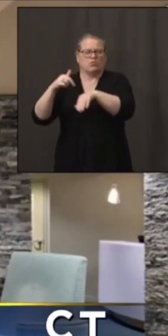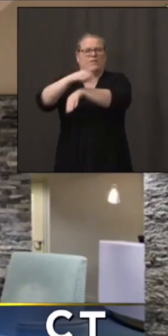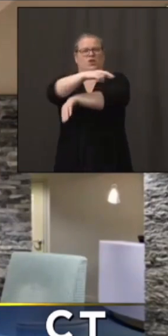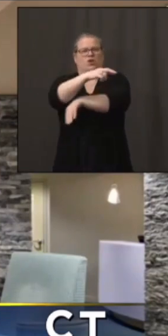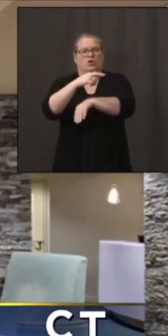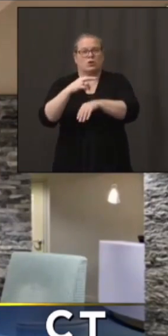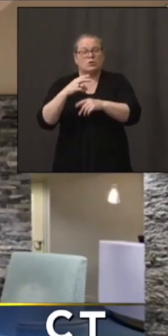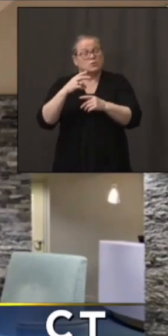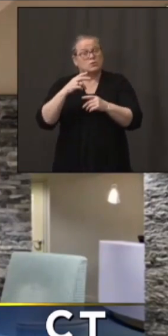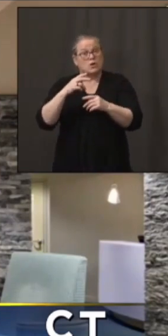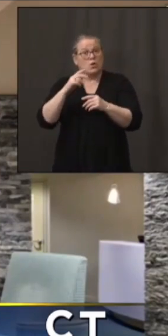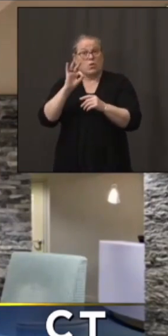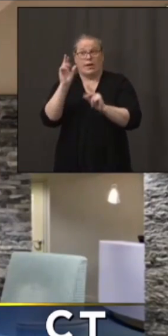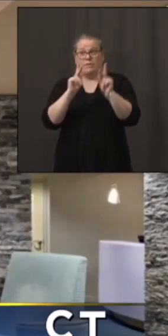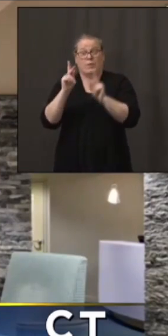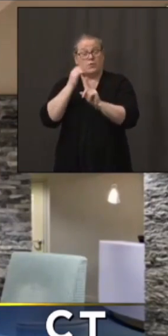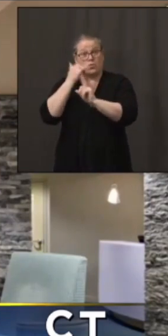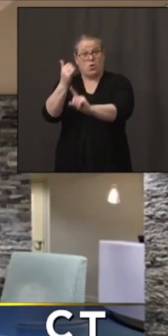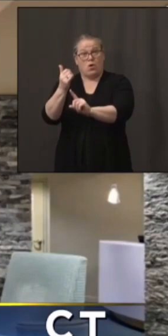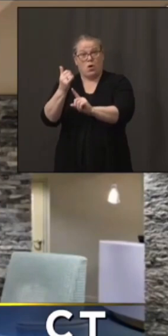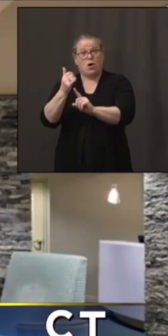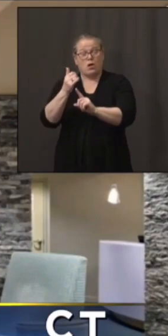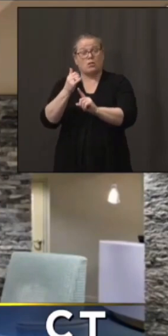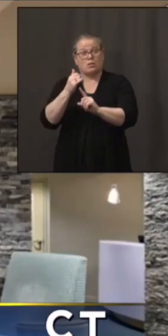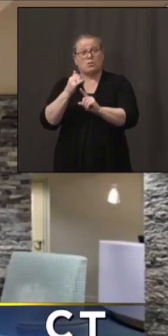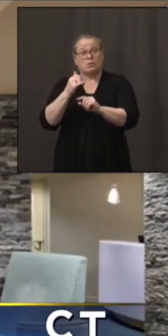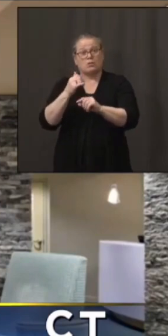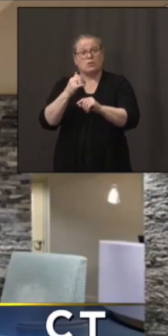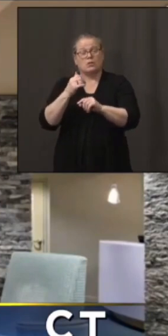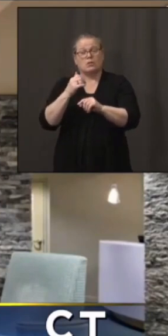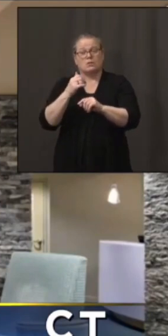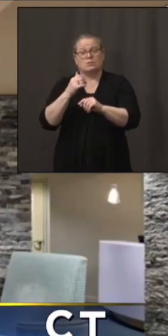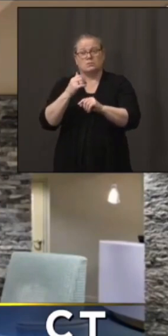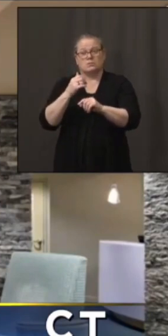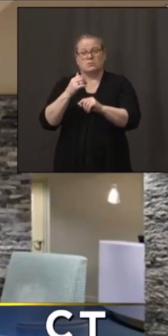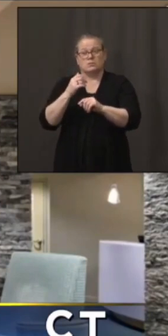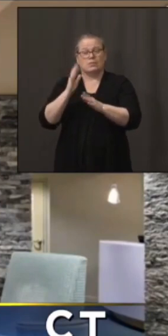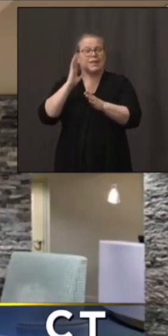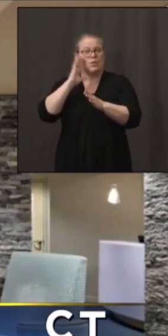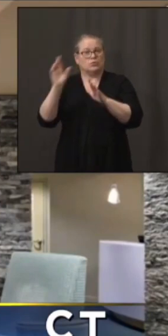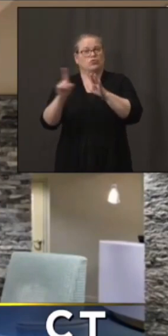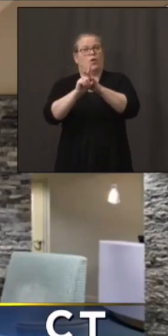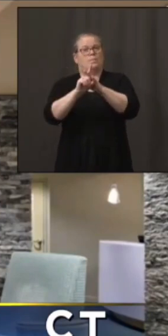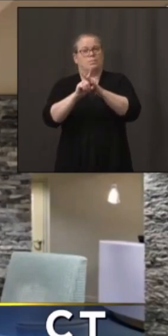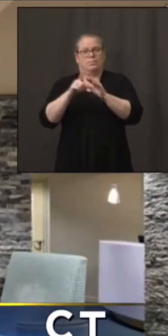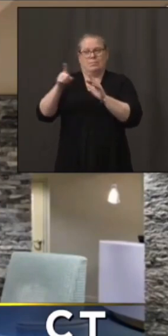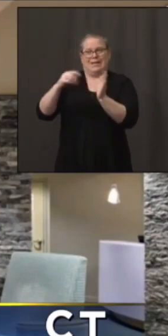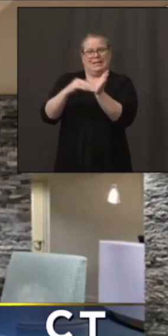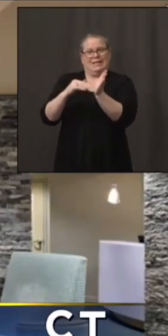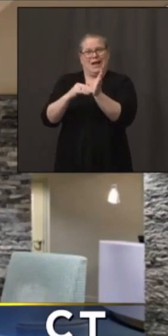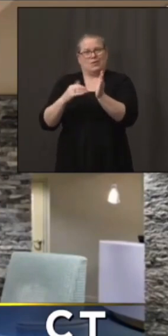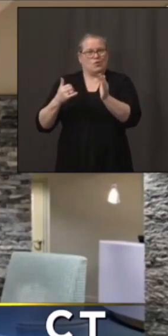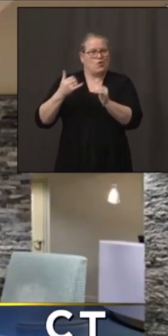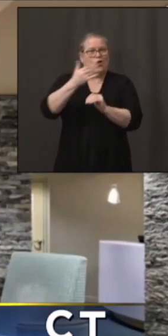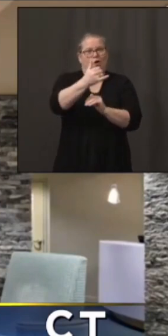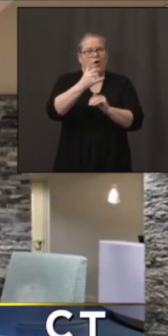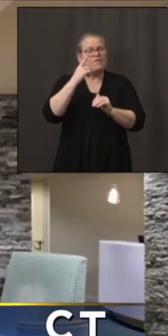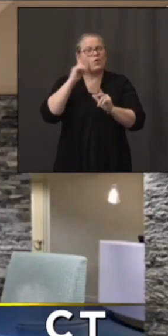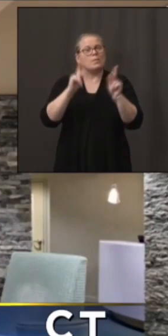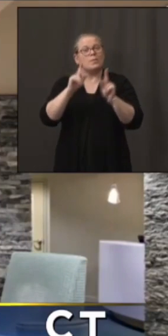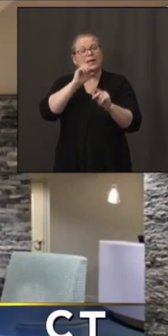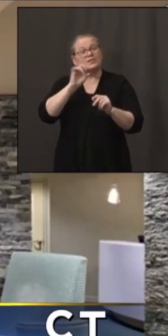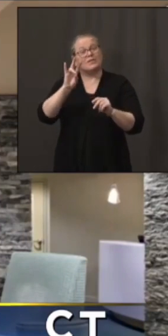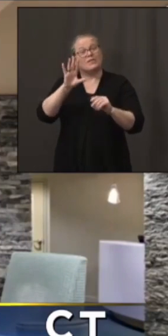calls go out, it would be coming across as the practice calling to let those individuals 75 and older